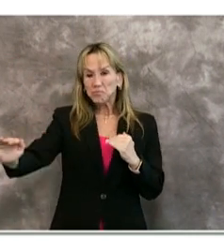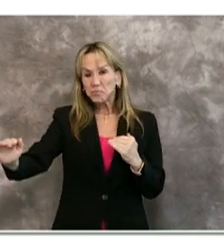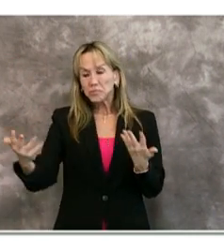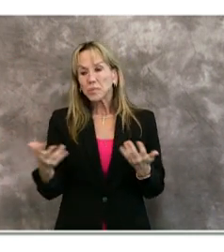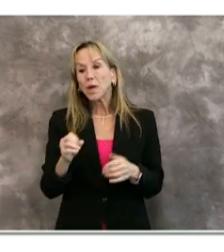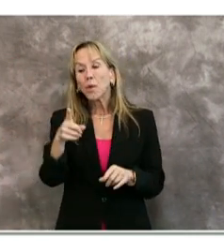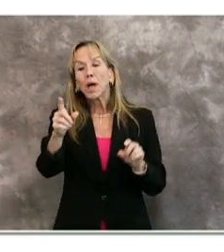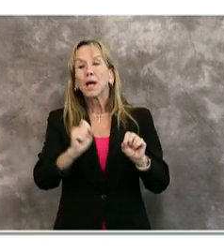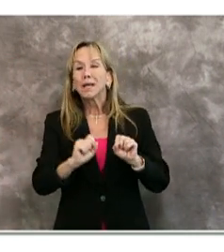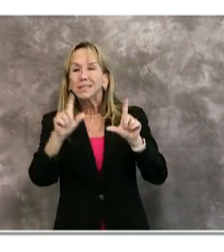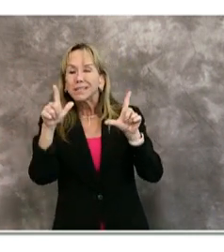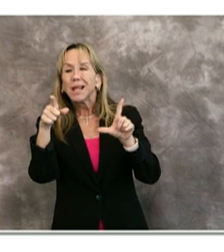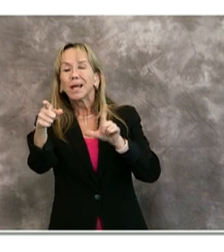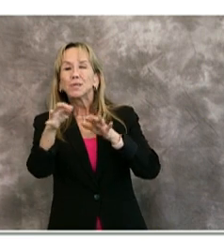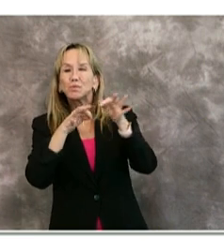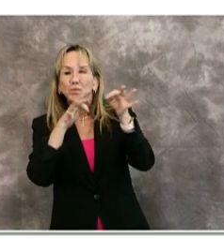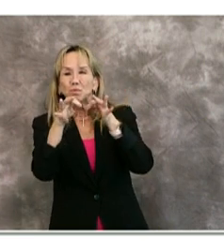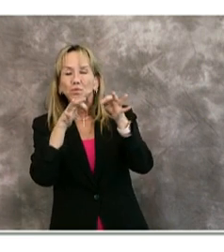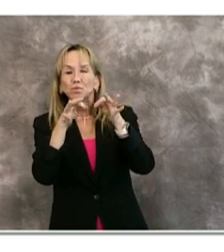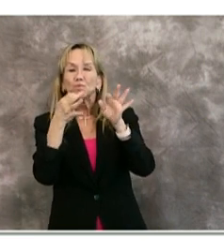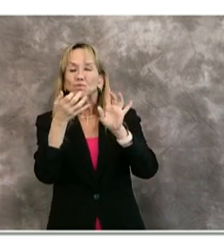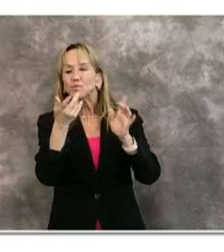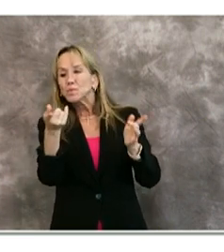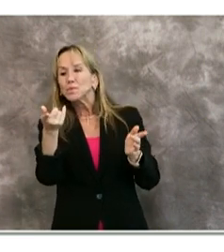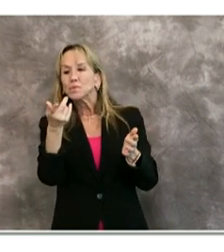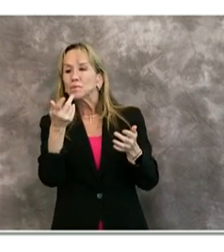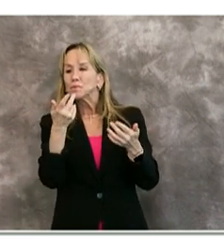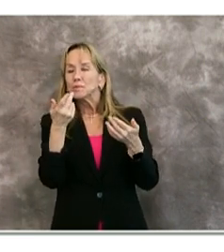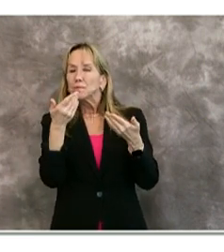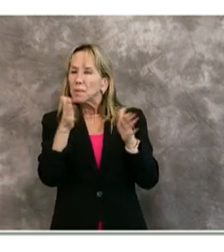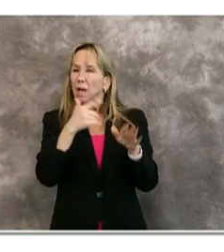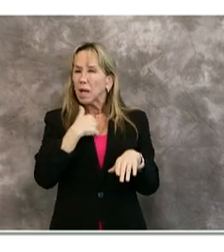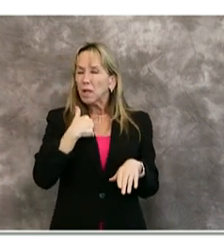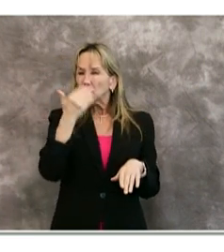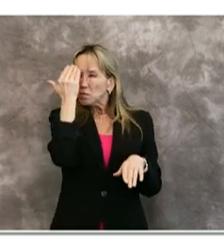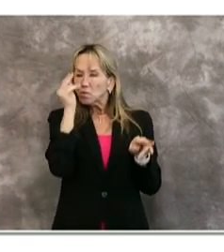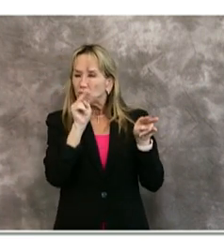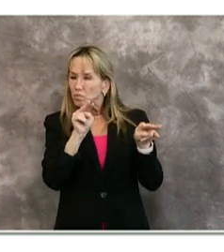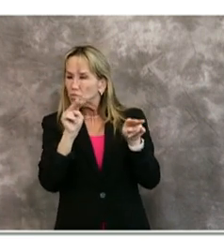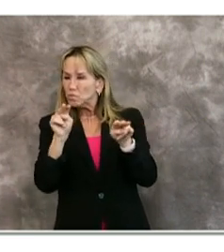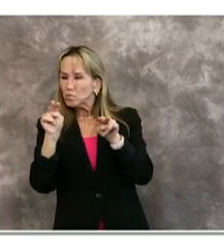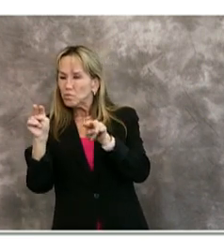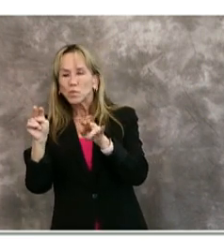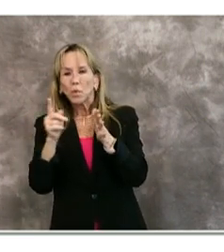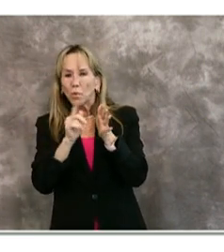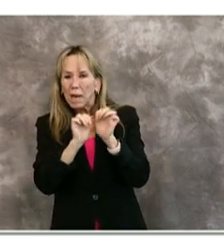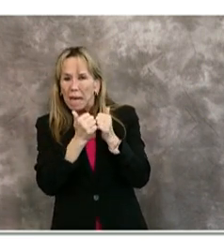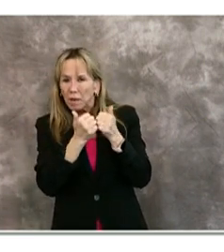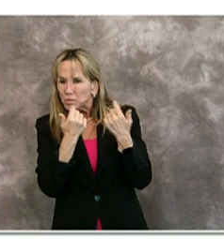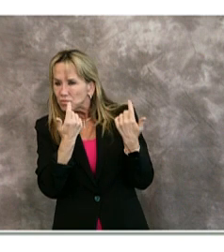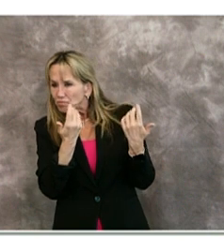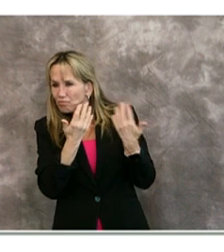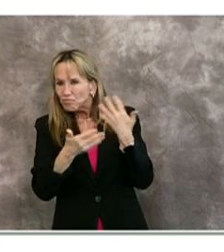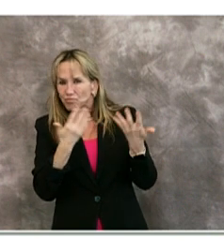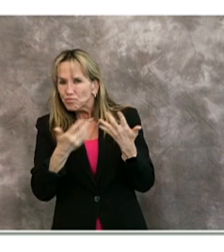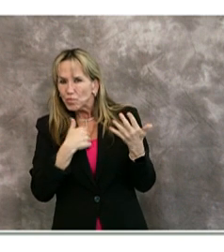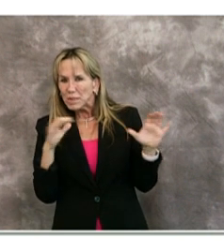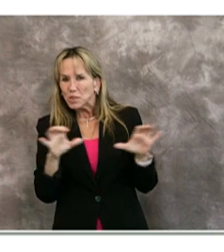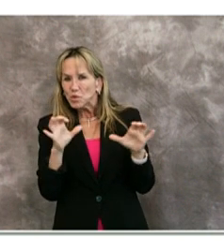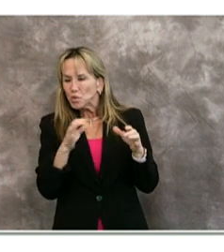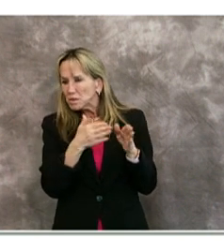this slide just basically helps to keep us aware of where we are and how we are trending. Next